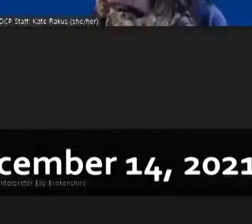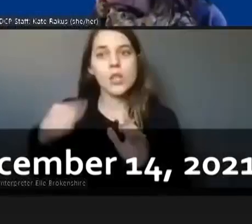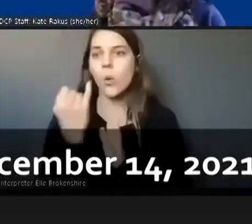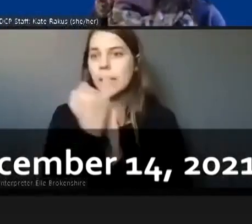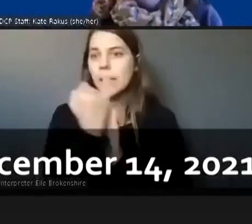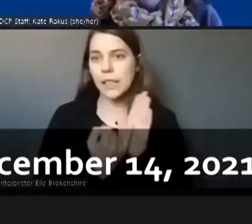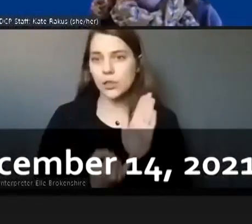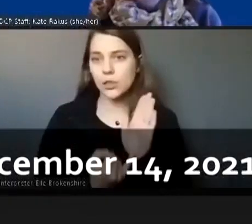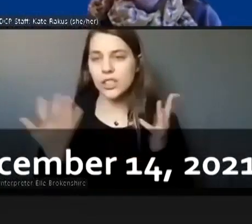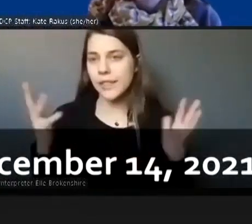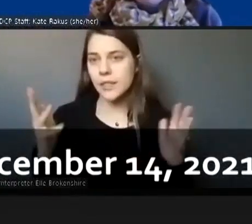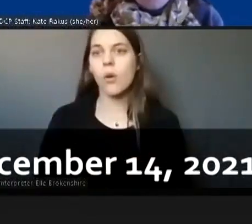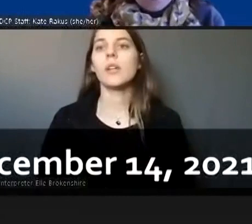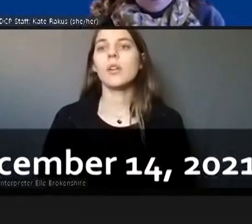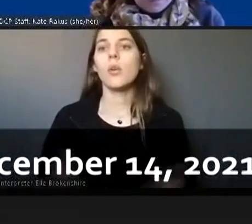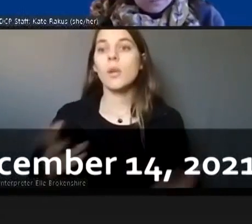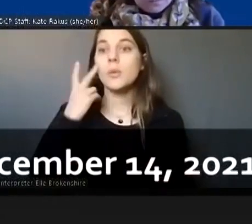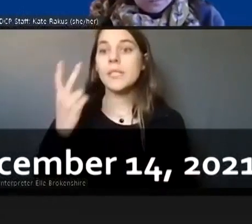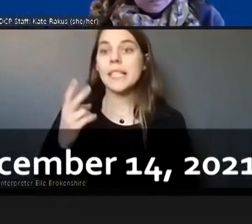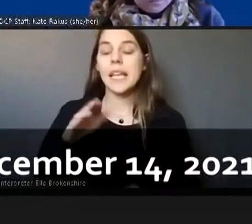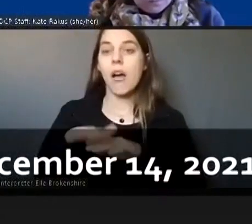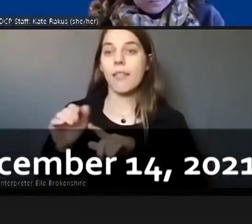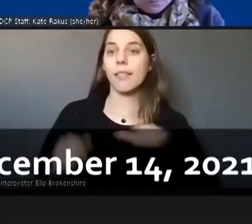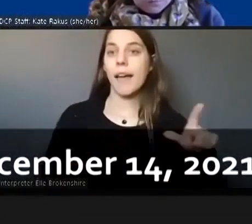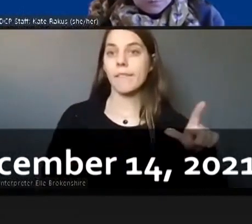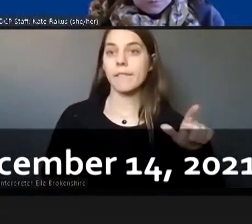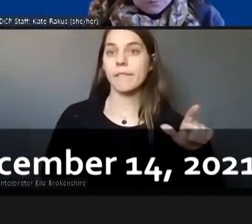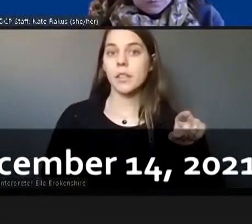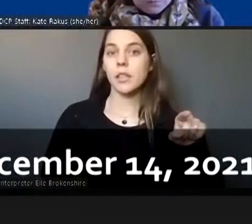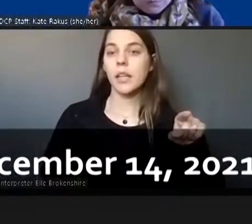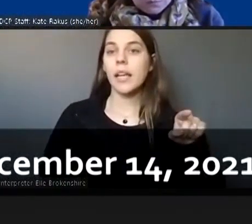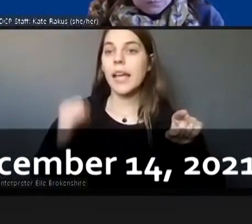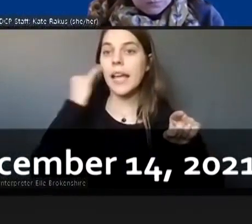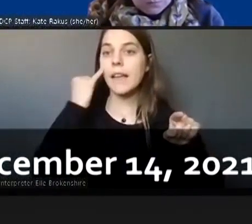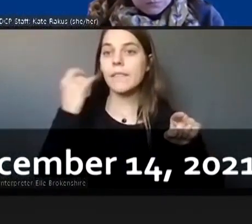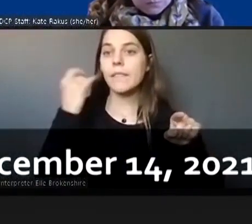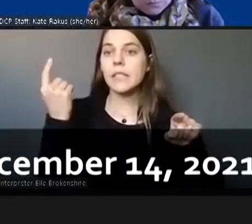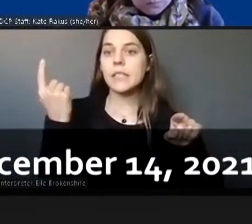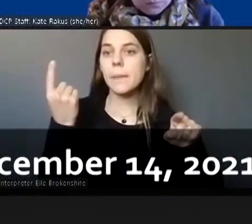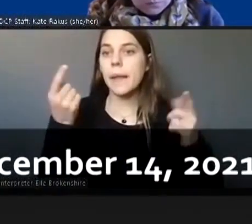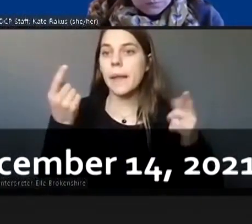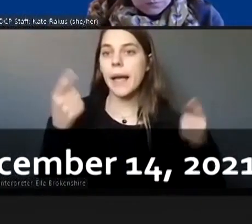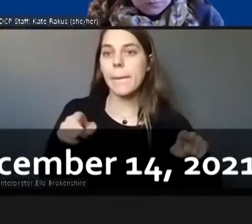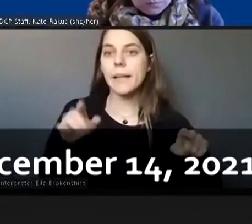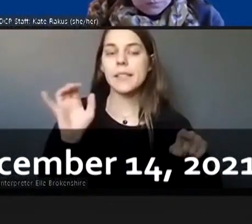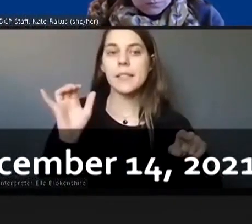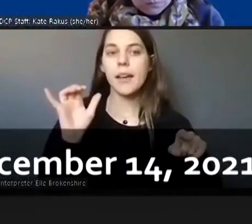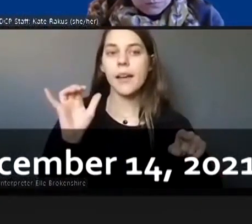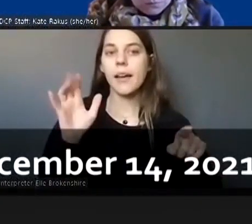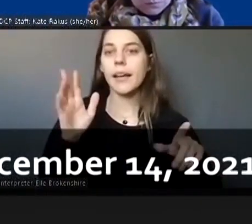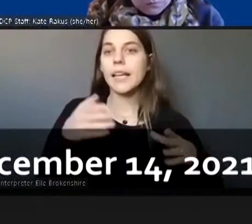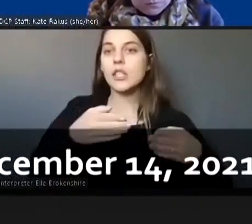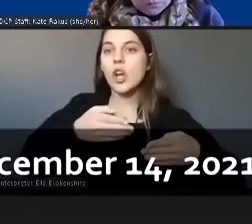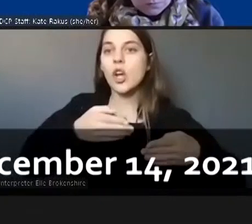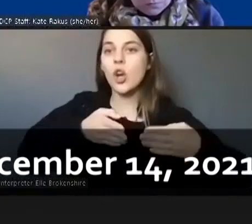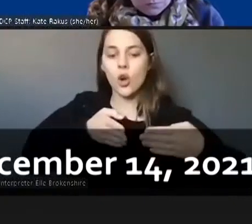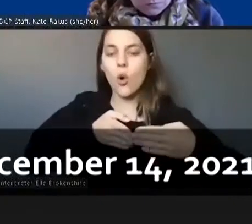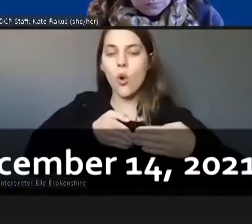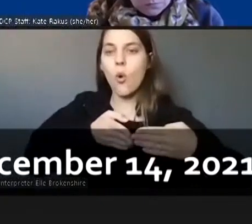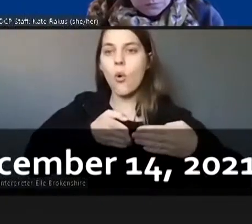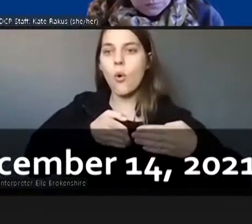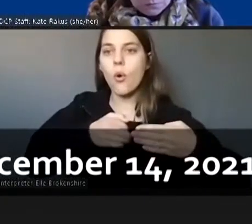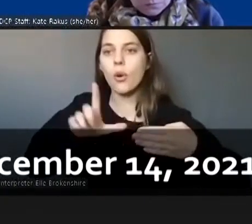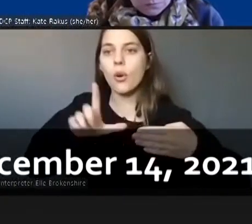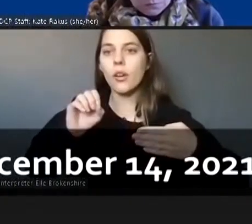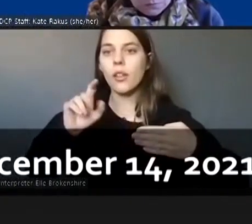What you're seeing on the left-hand side is if there's a setback, let's say it's a corner lot, there's a setback